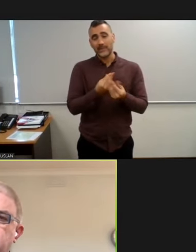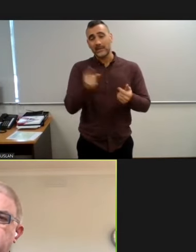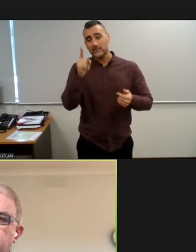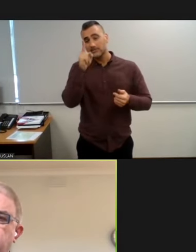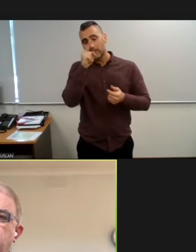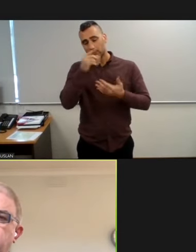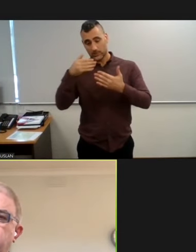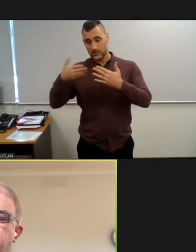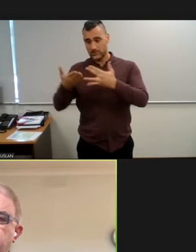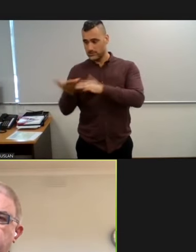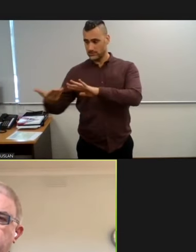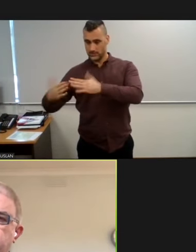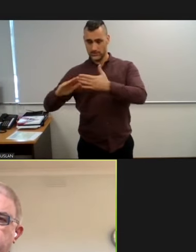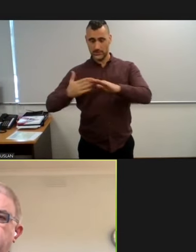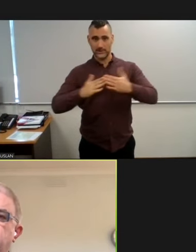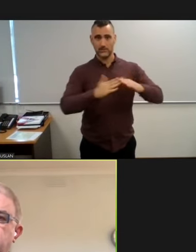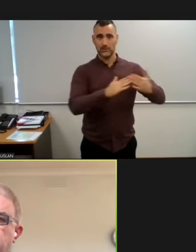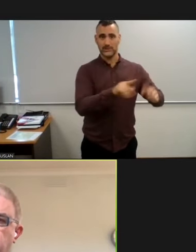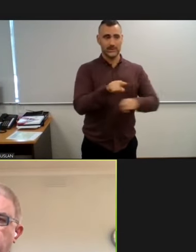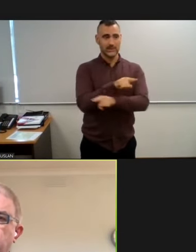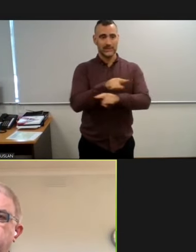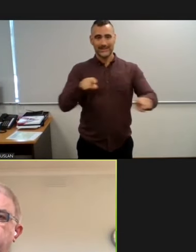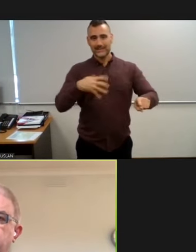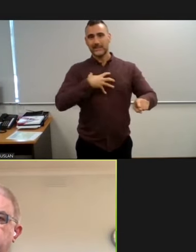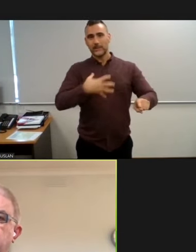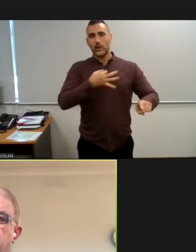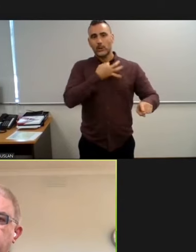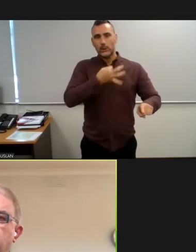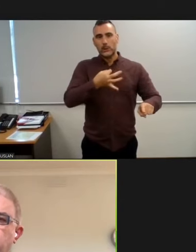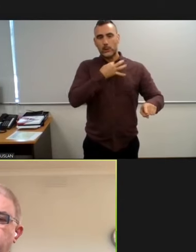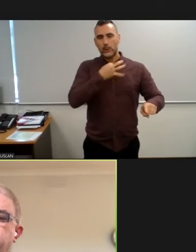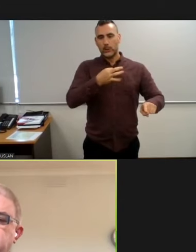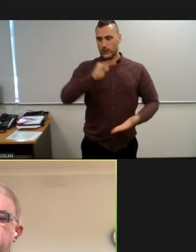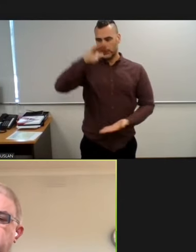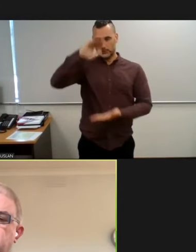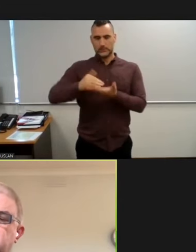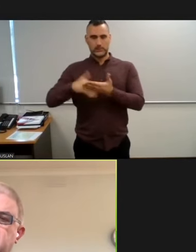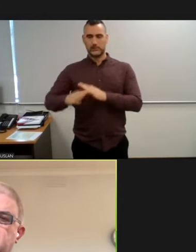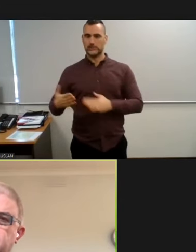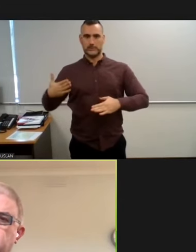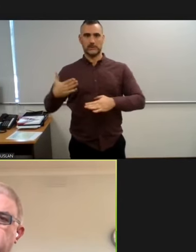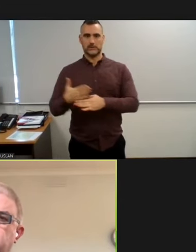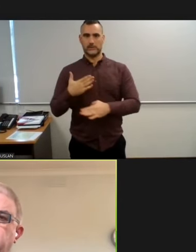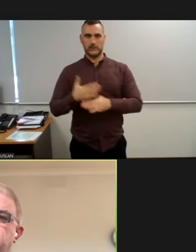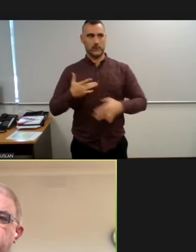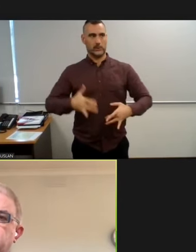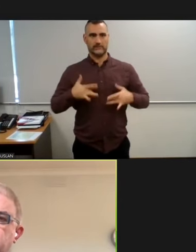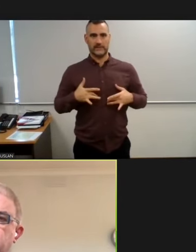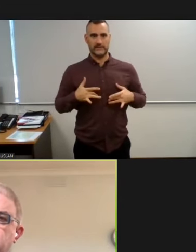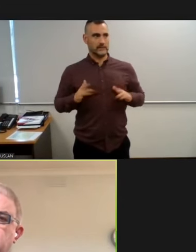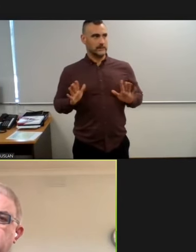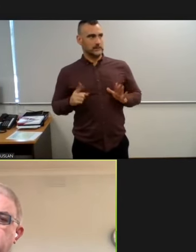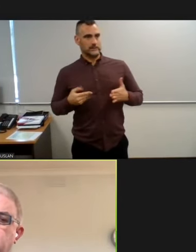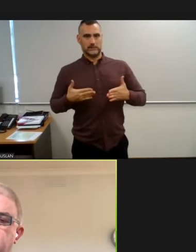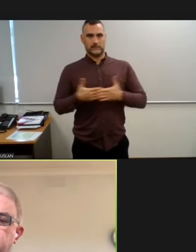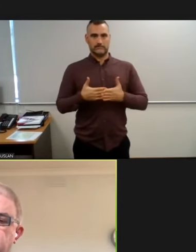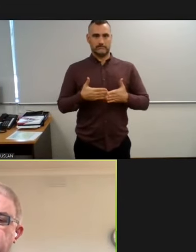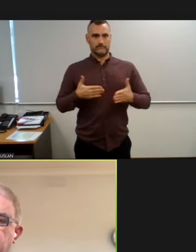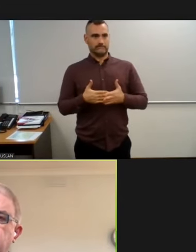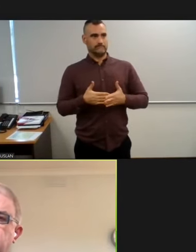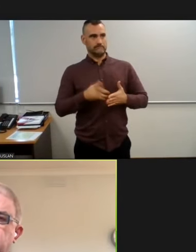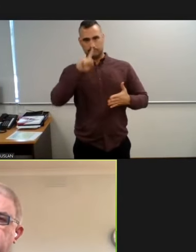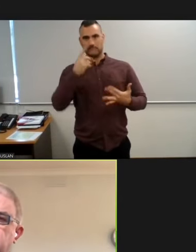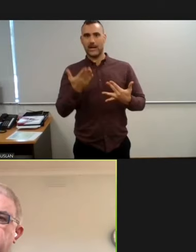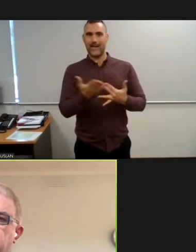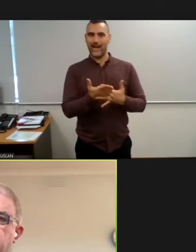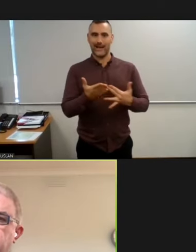community, people who are perhaps more marginal in the workforce, we were beginning to see some real barriers to